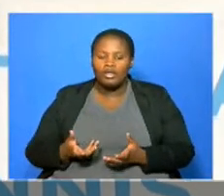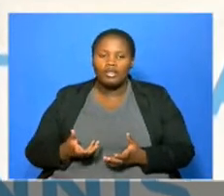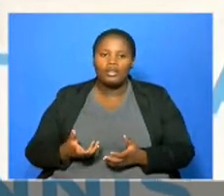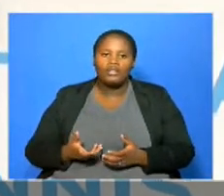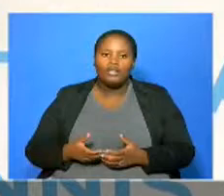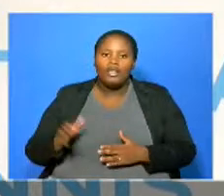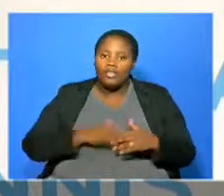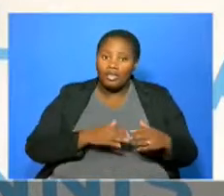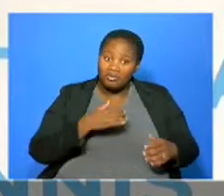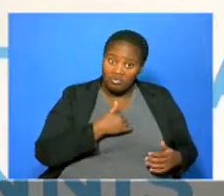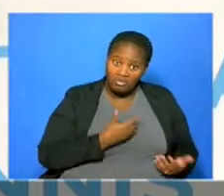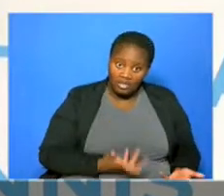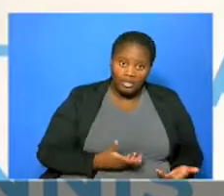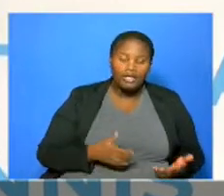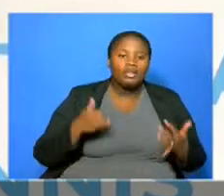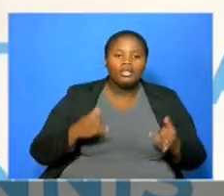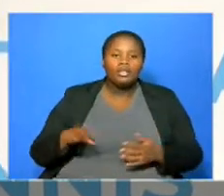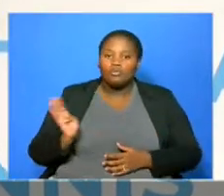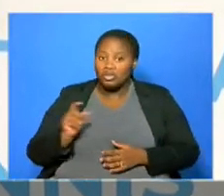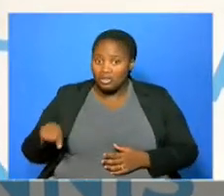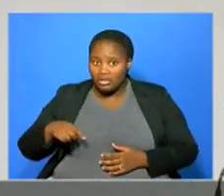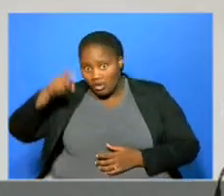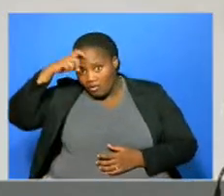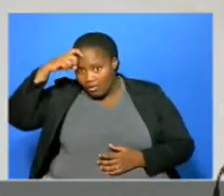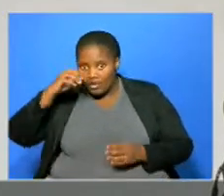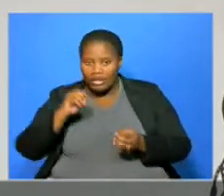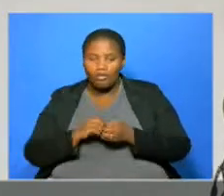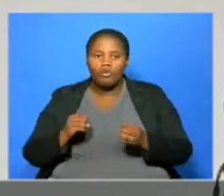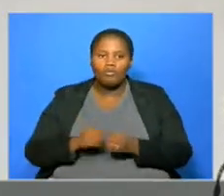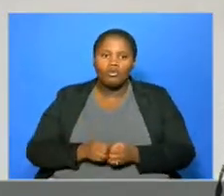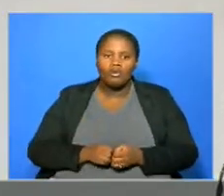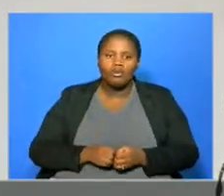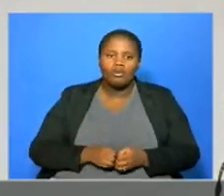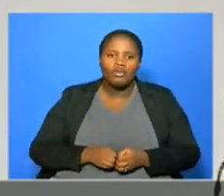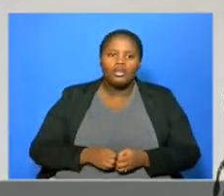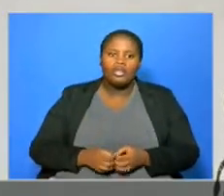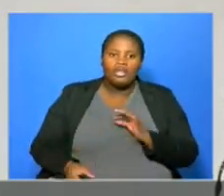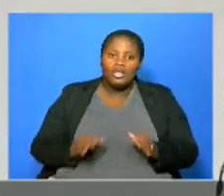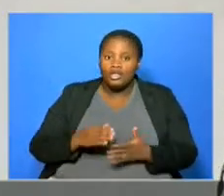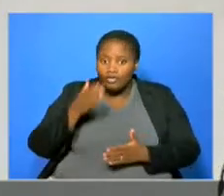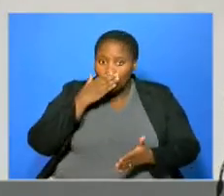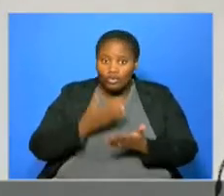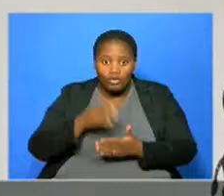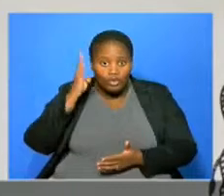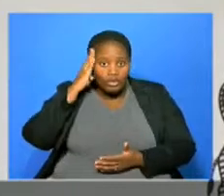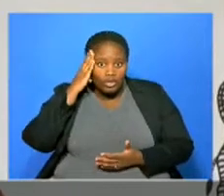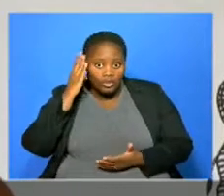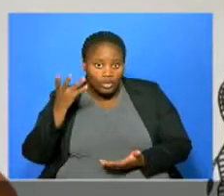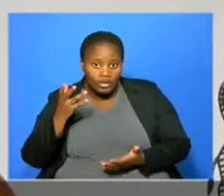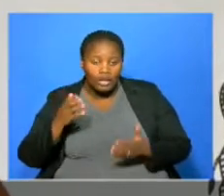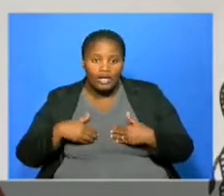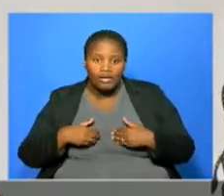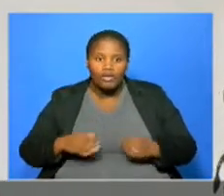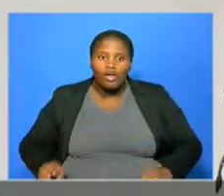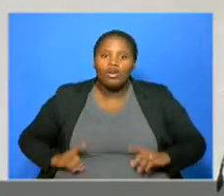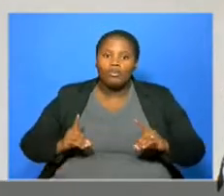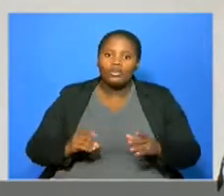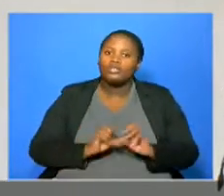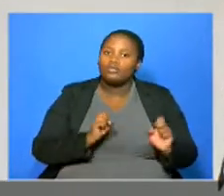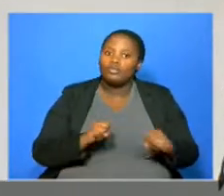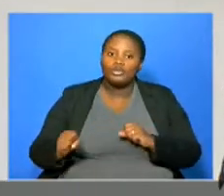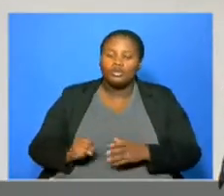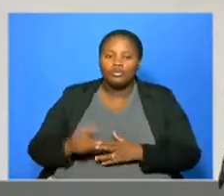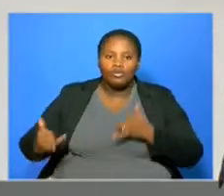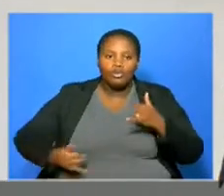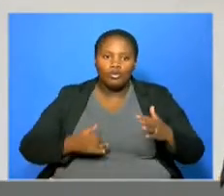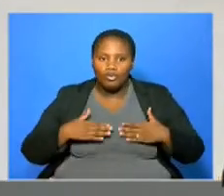mostly forced because she was a bit smart on the court. And if you're positive, it will be much higher chance that you play well. So then